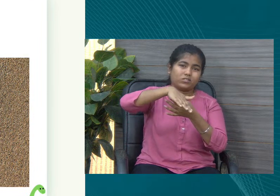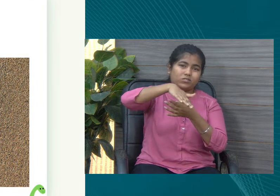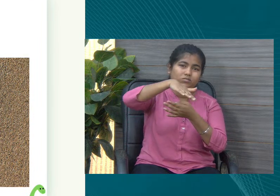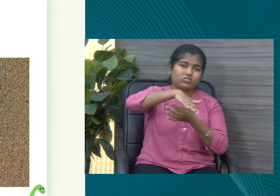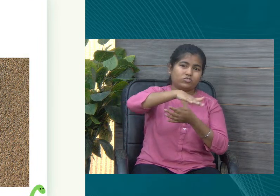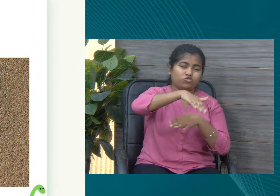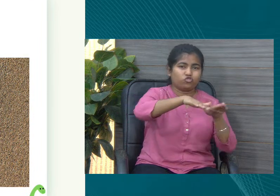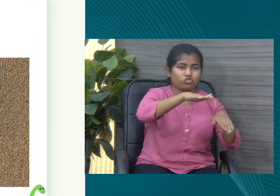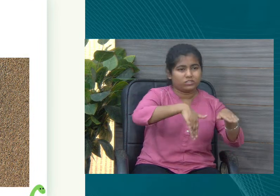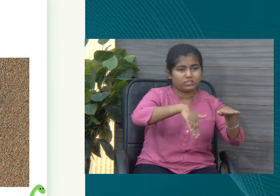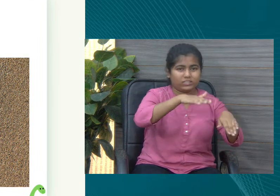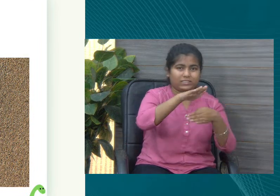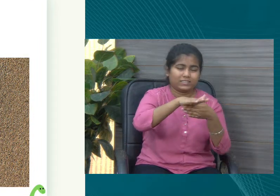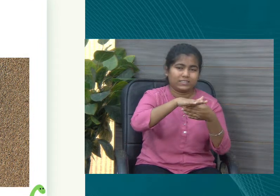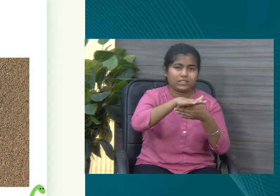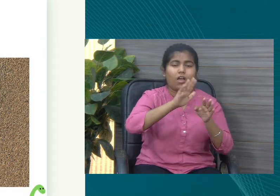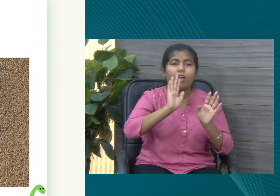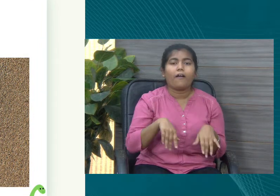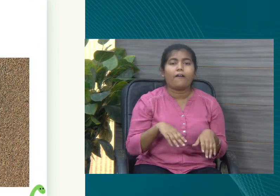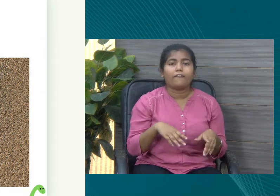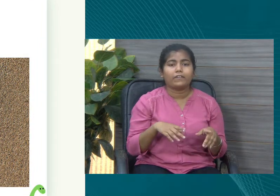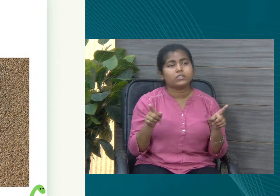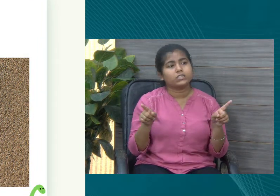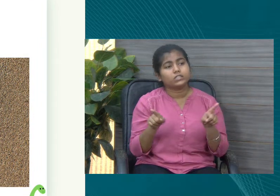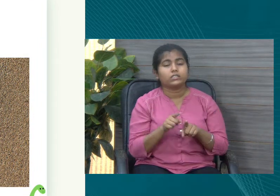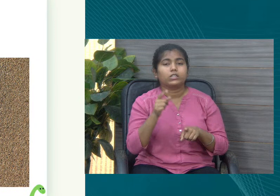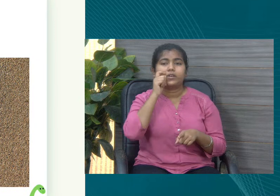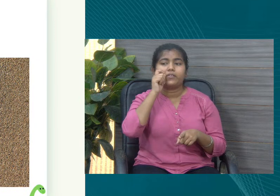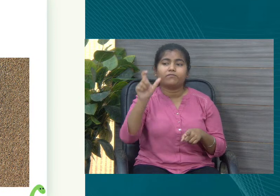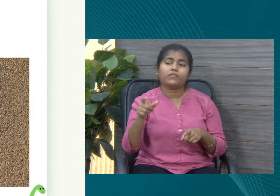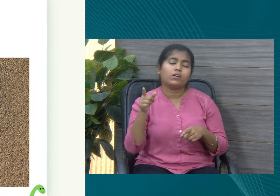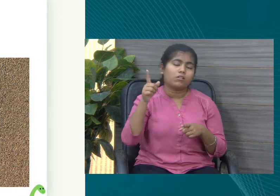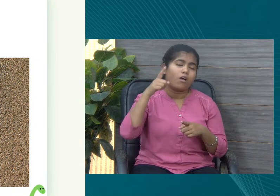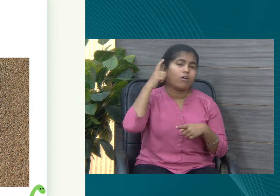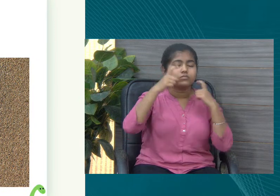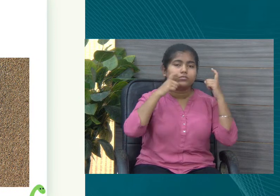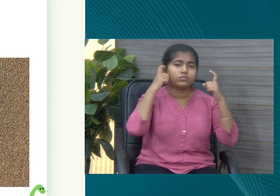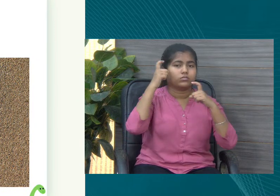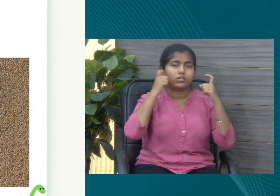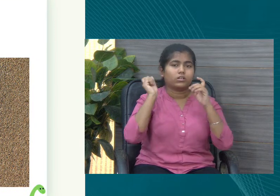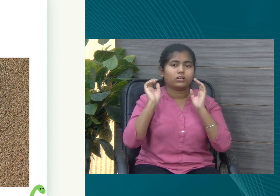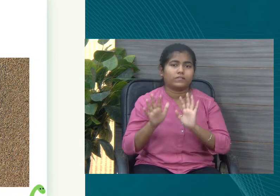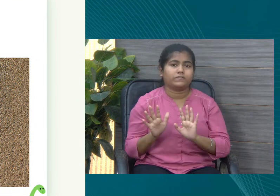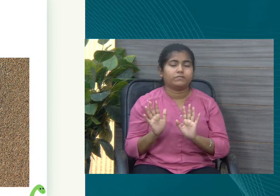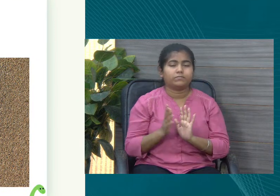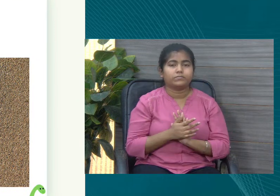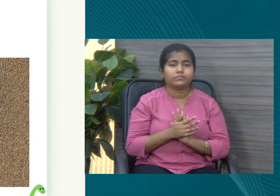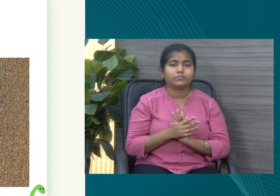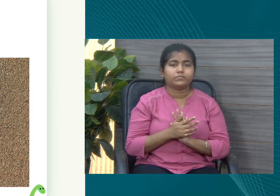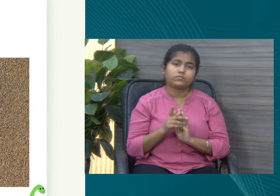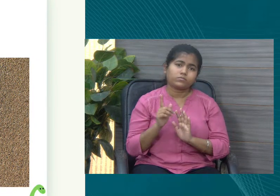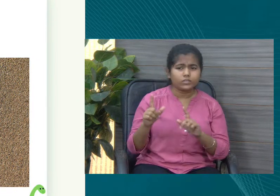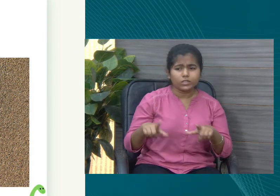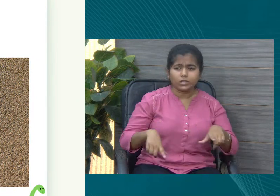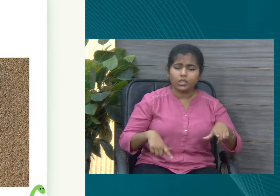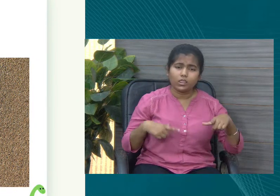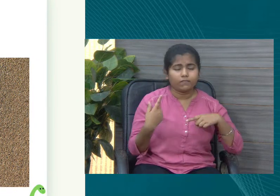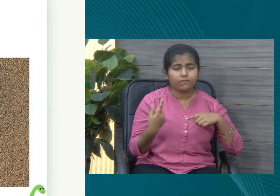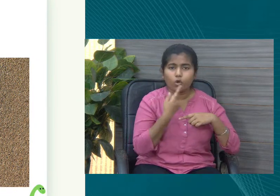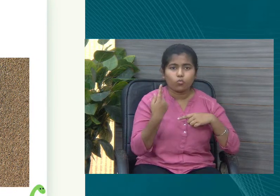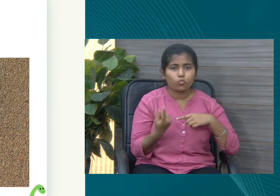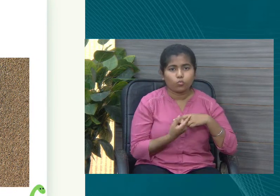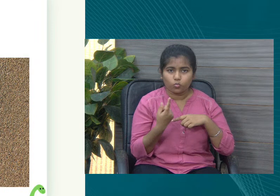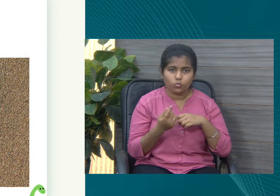thing that Robinson was thinking in this chapter. That how means he was living alone